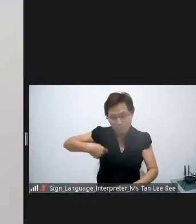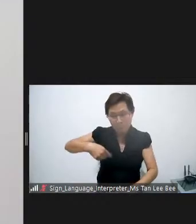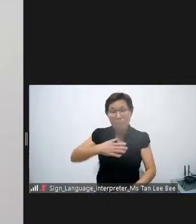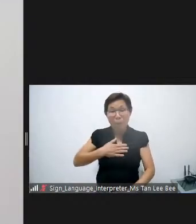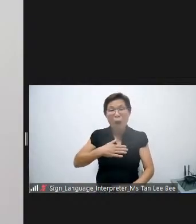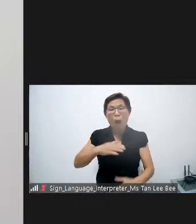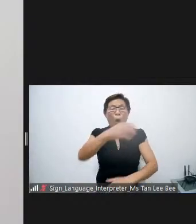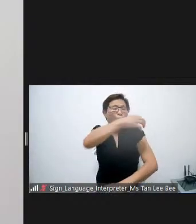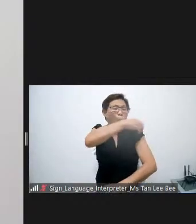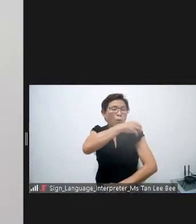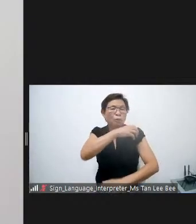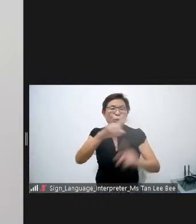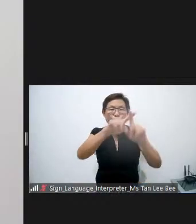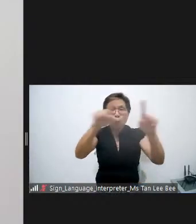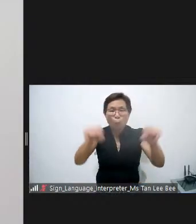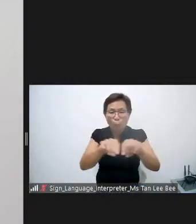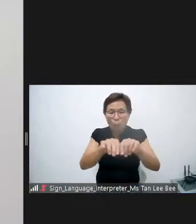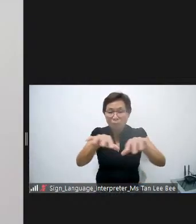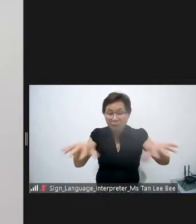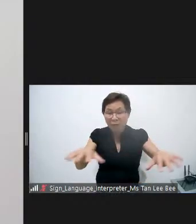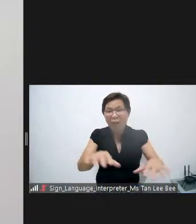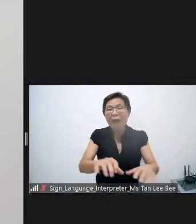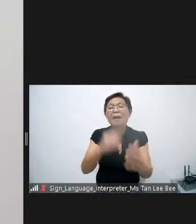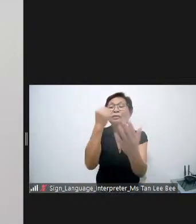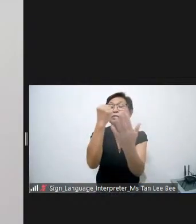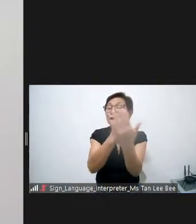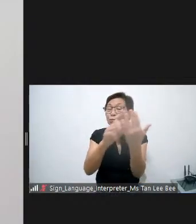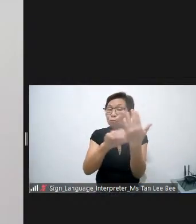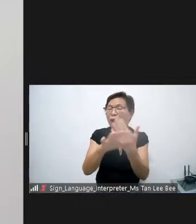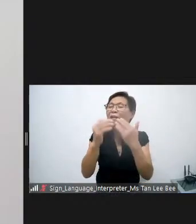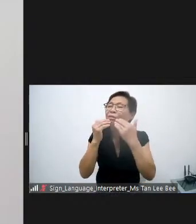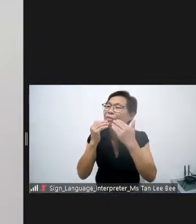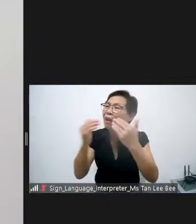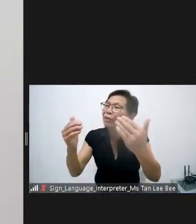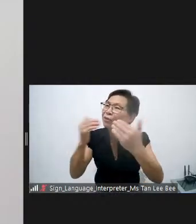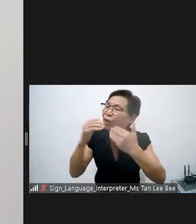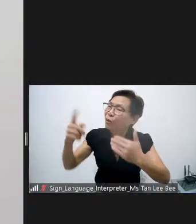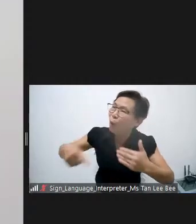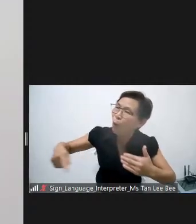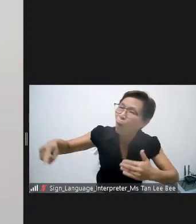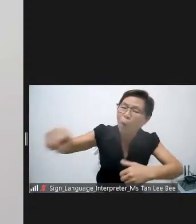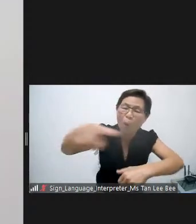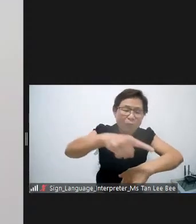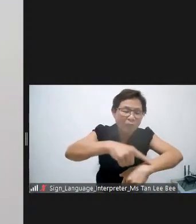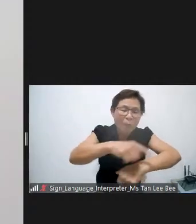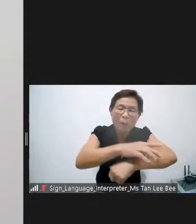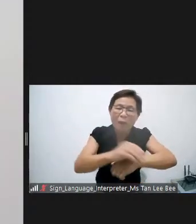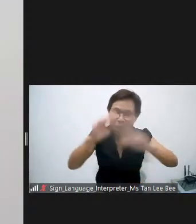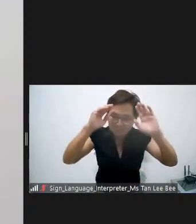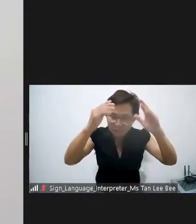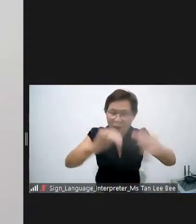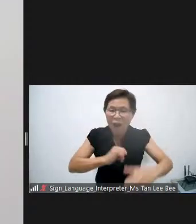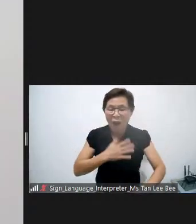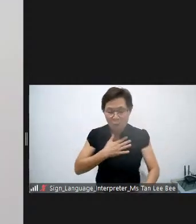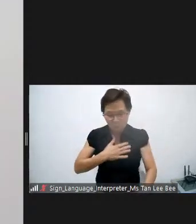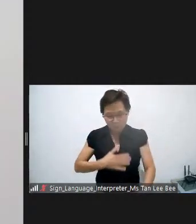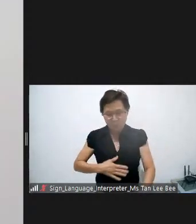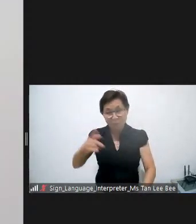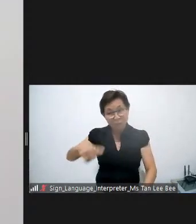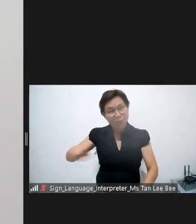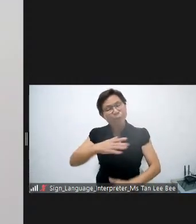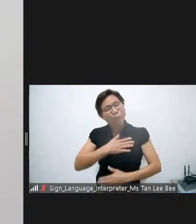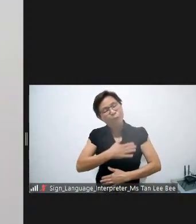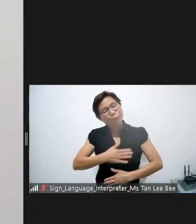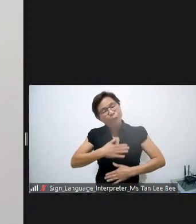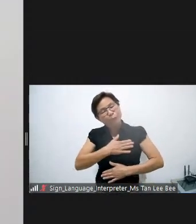and social media. Thank you so much for your time and attention. I wish you an enjoyable